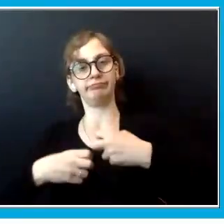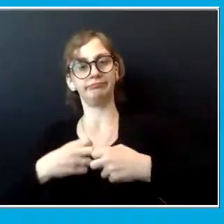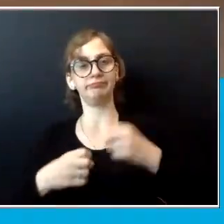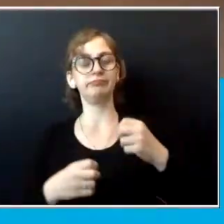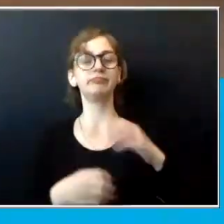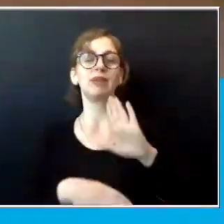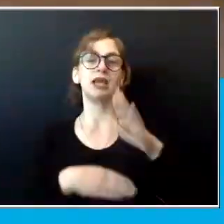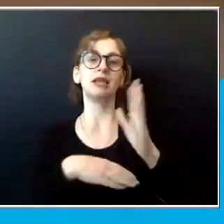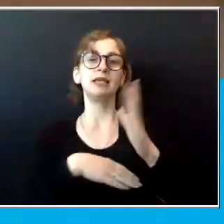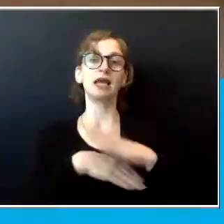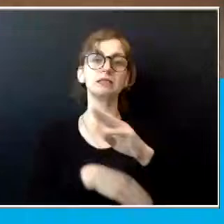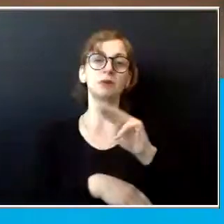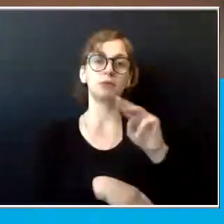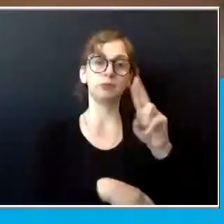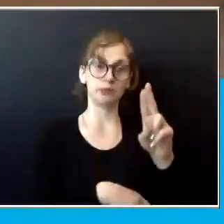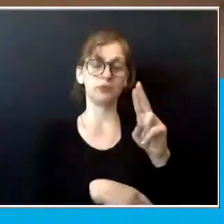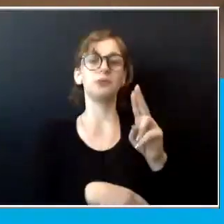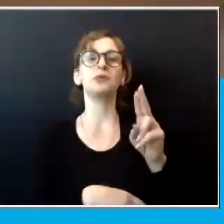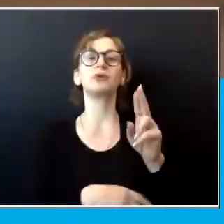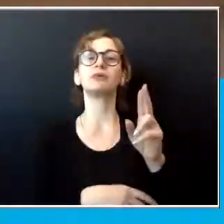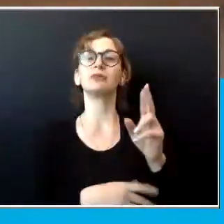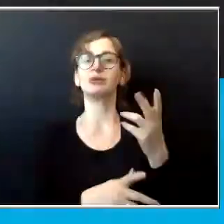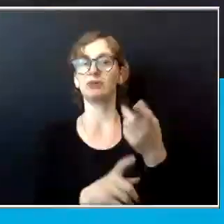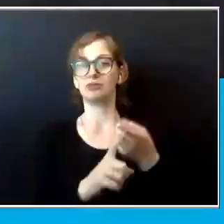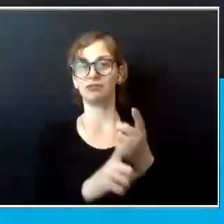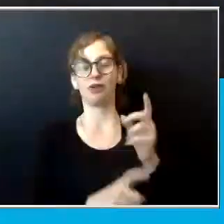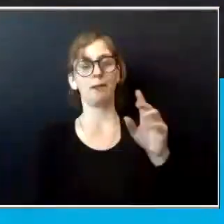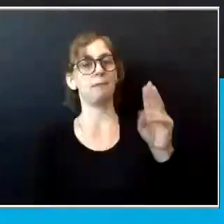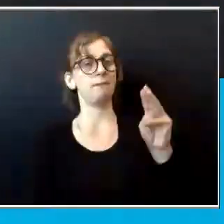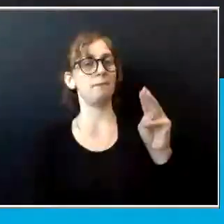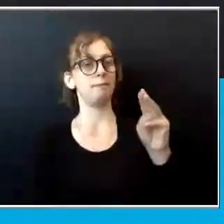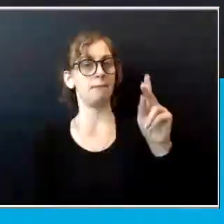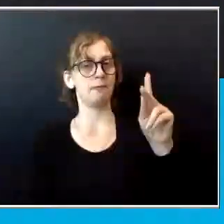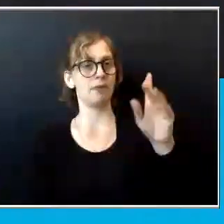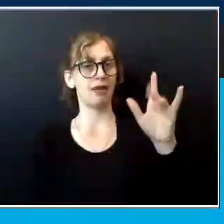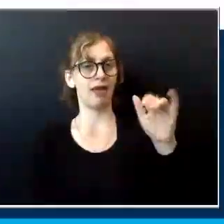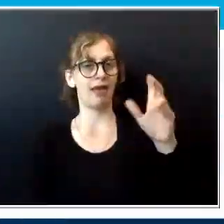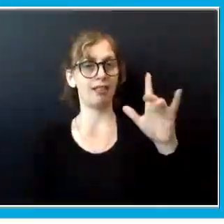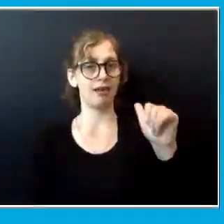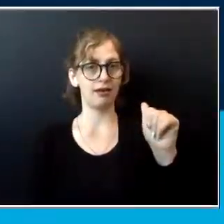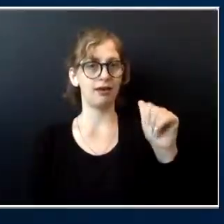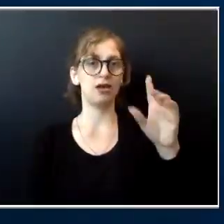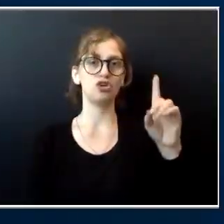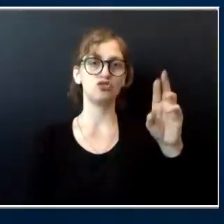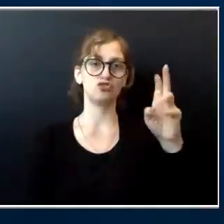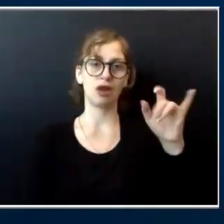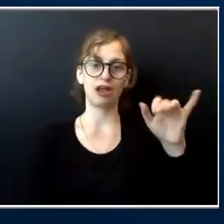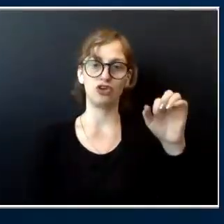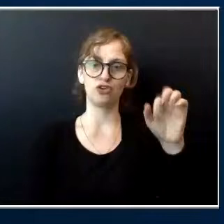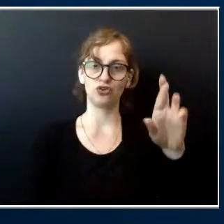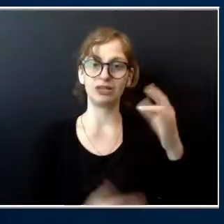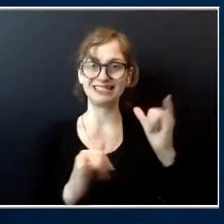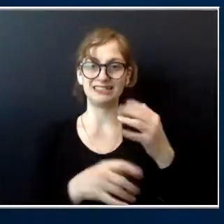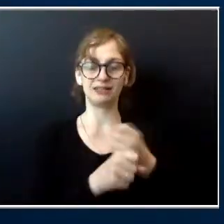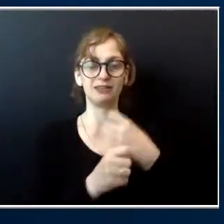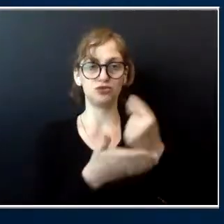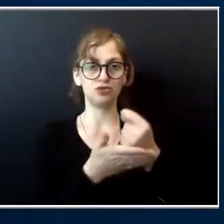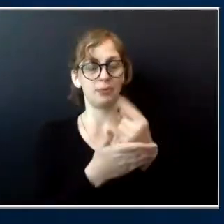Update. An update from Michaela Dreyer, still being treated nearly 4 years after her infection. Friday at 8.